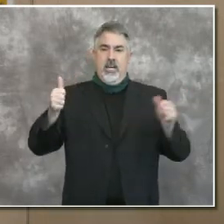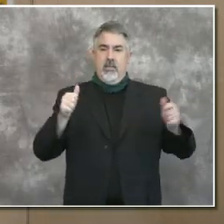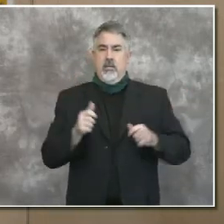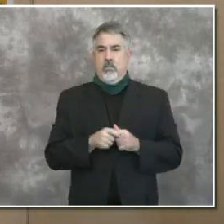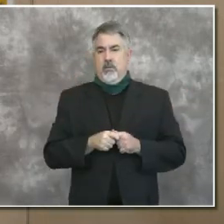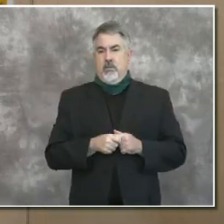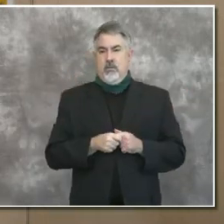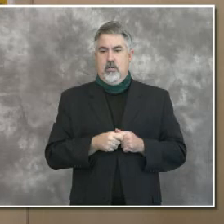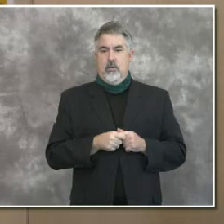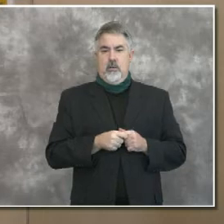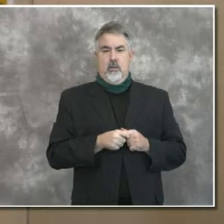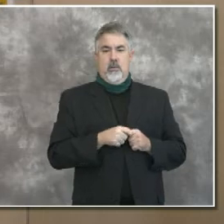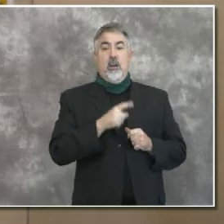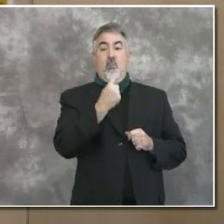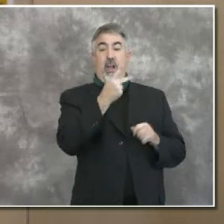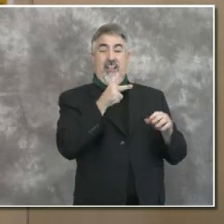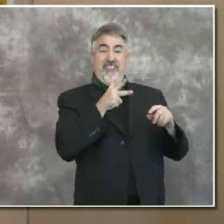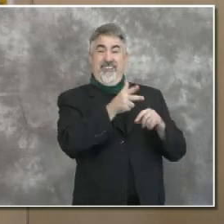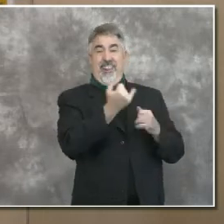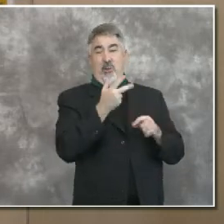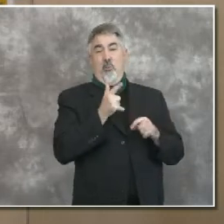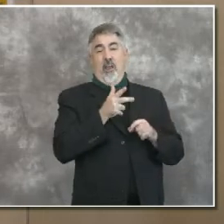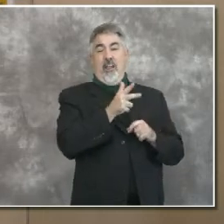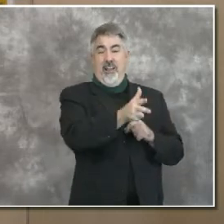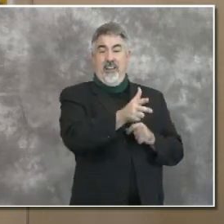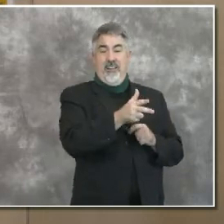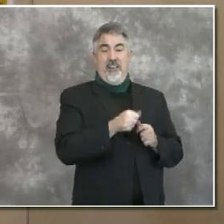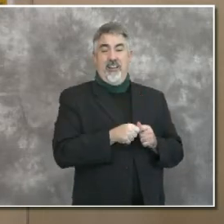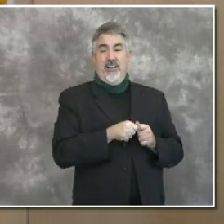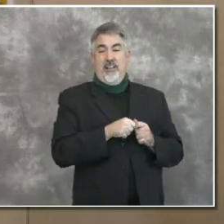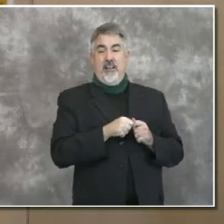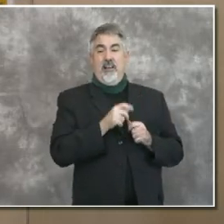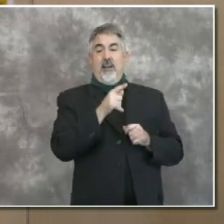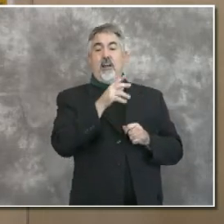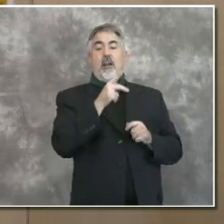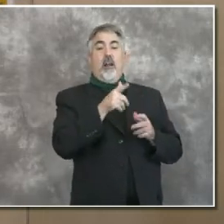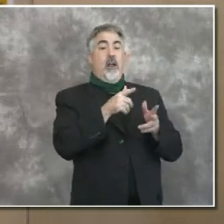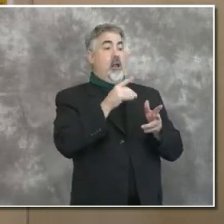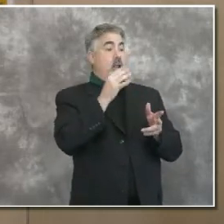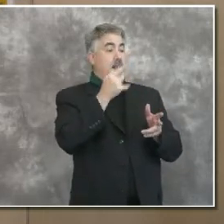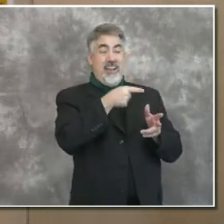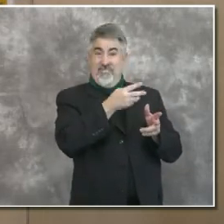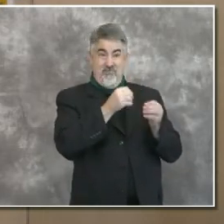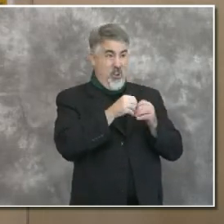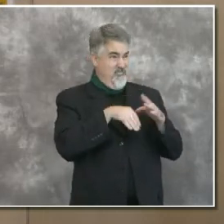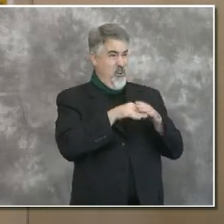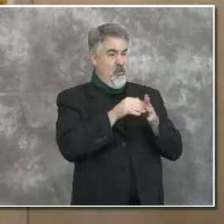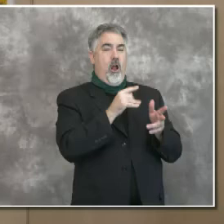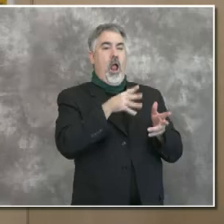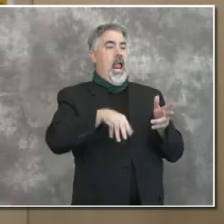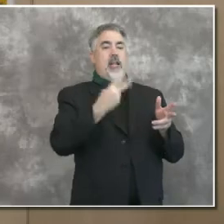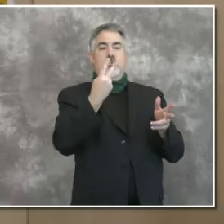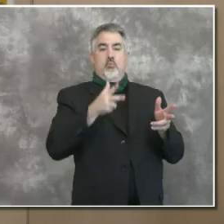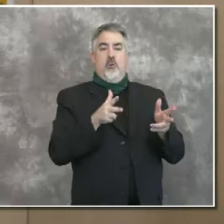the stadium on Friday. So those are the numbers for our drive-through.